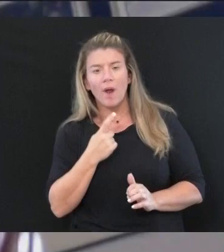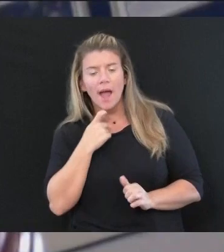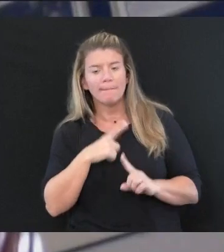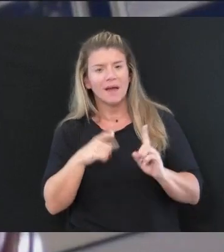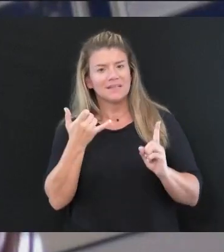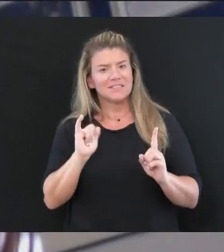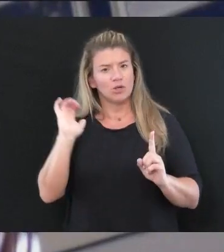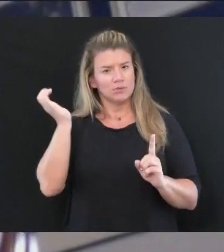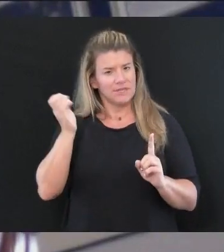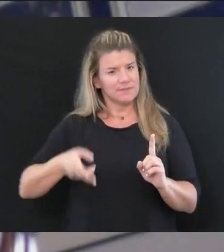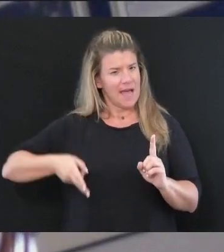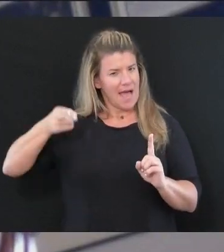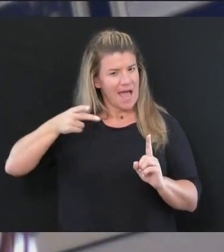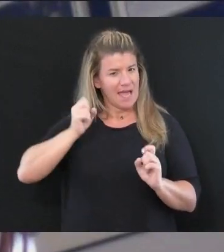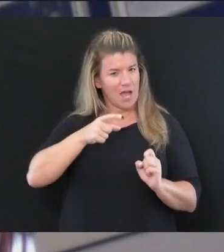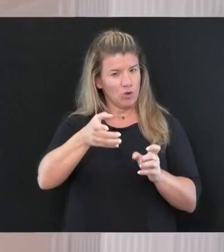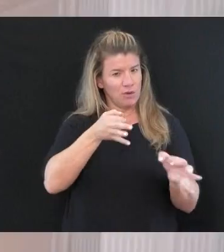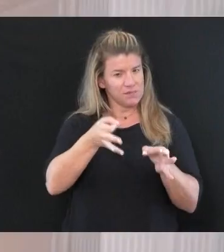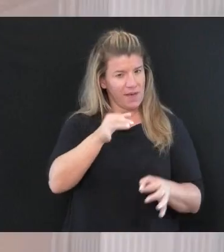please?